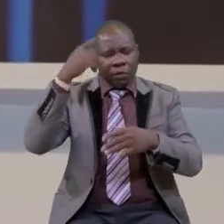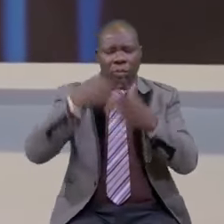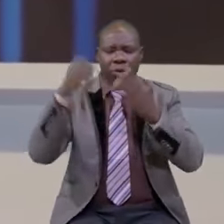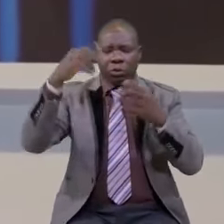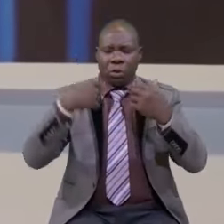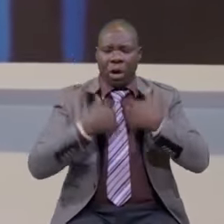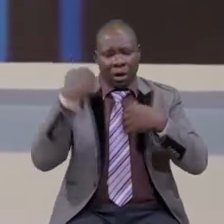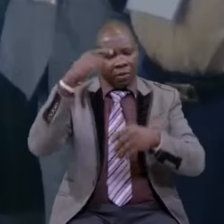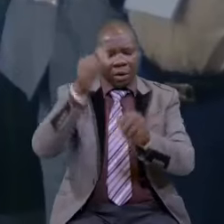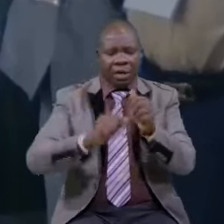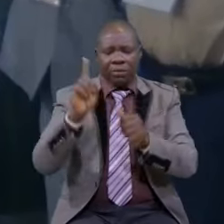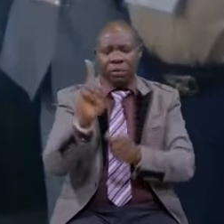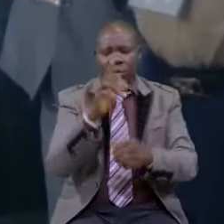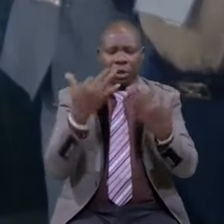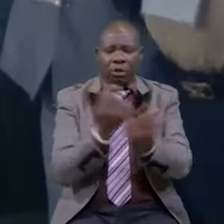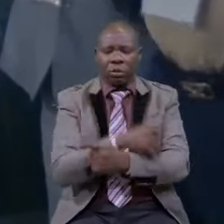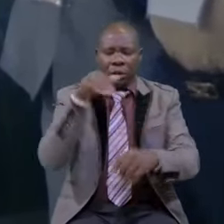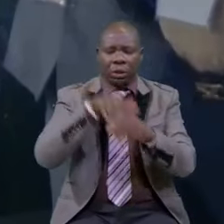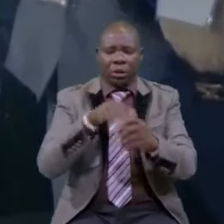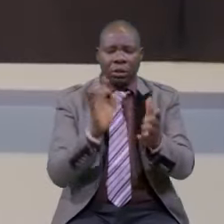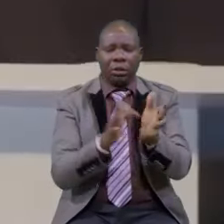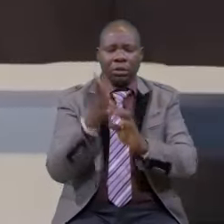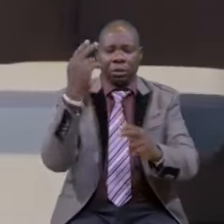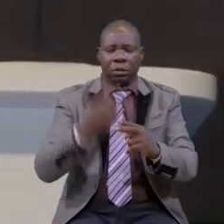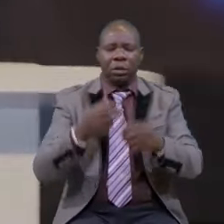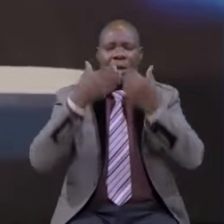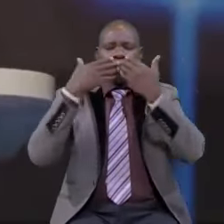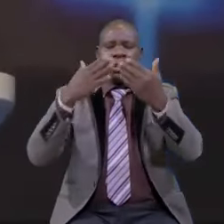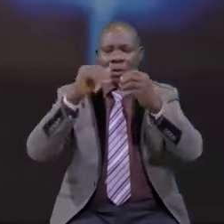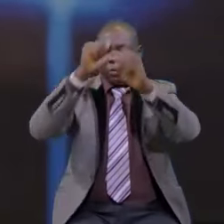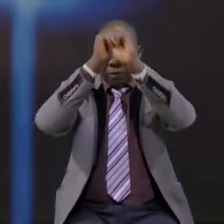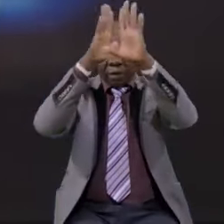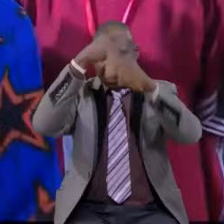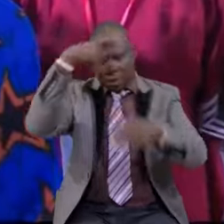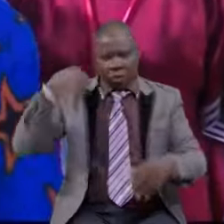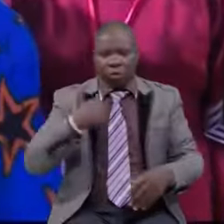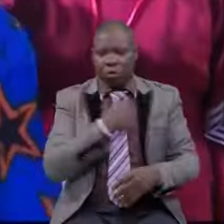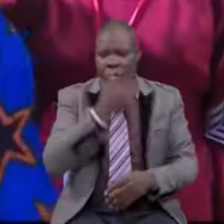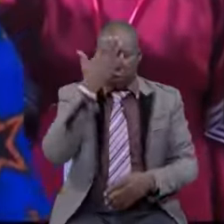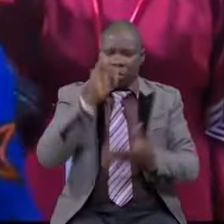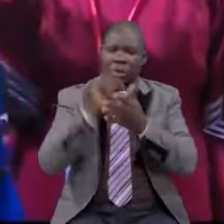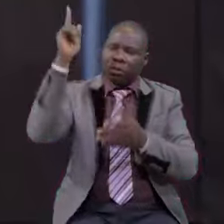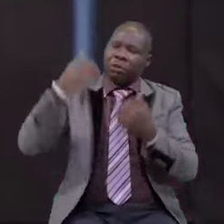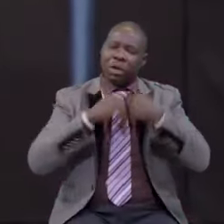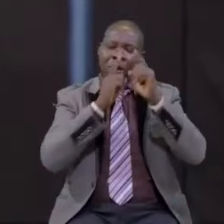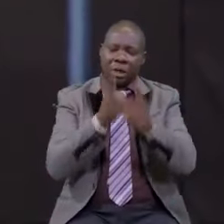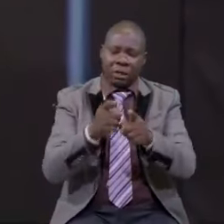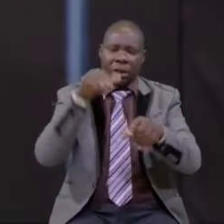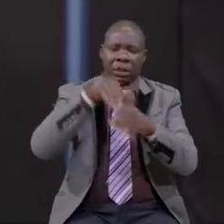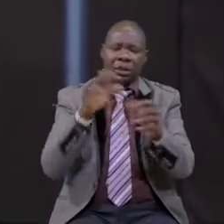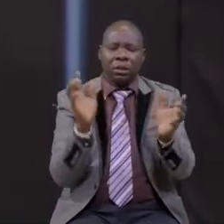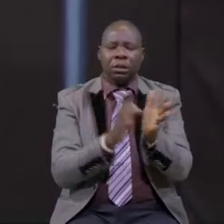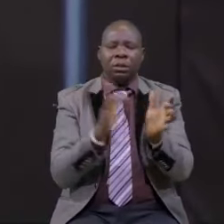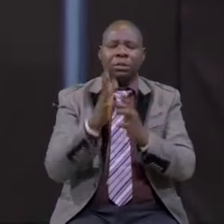in Jesus' name. Thank you, Father, because we know you have answered. In Jesus'